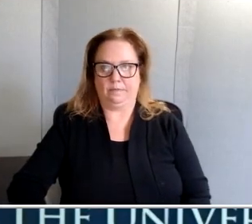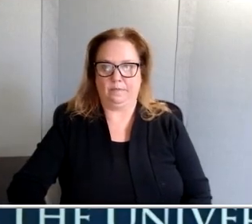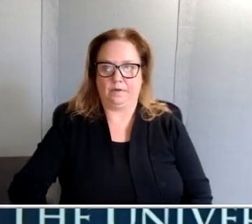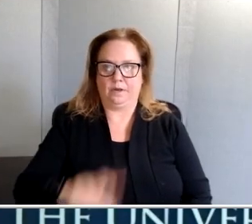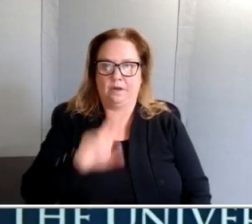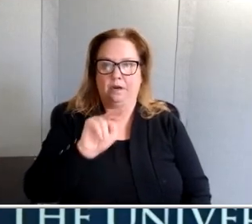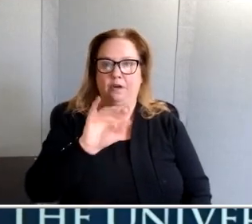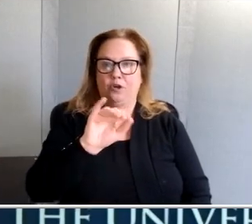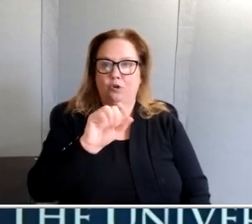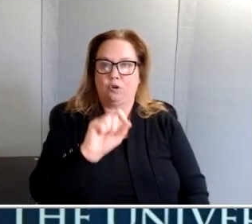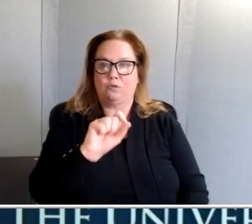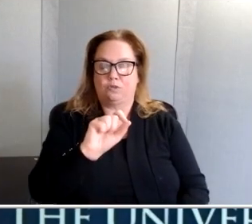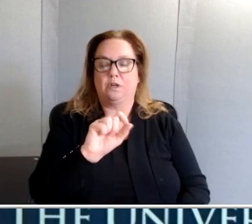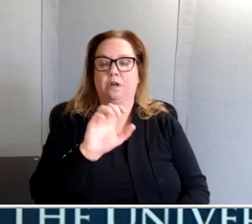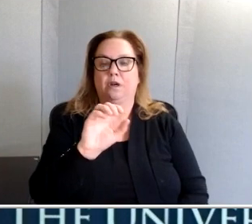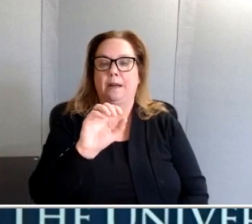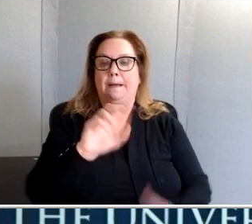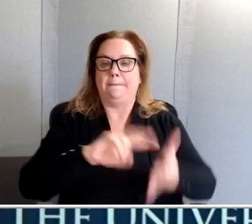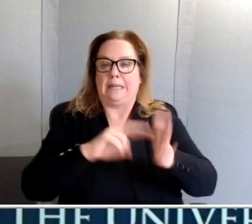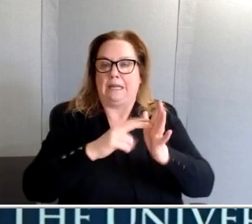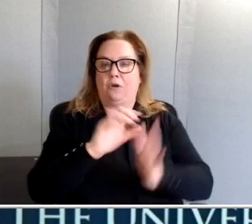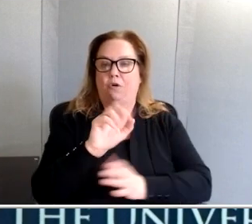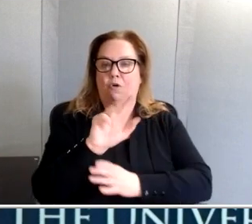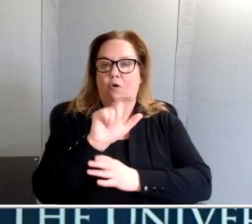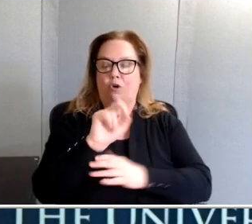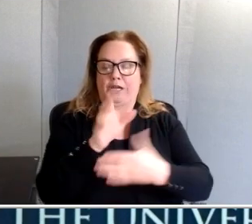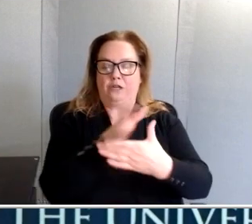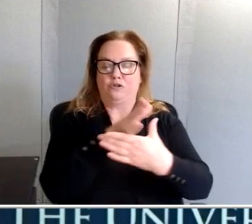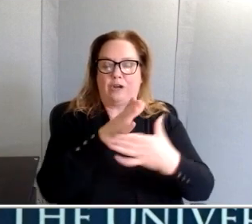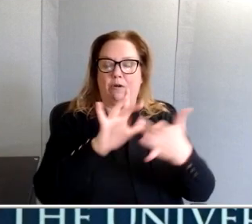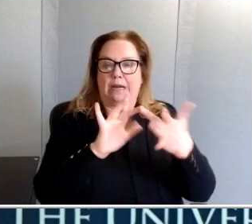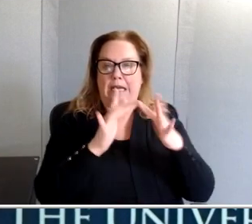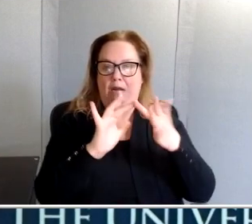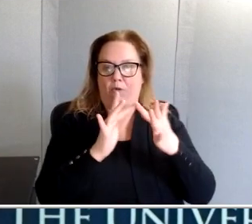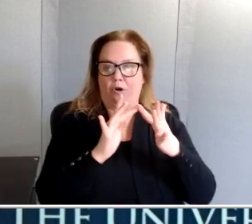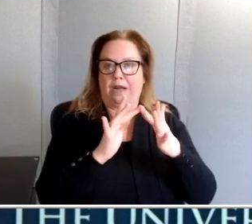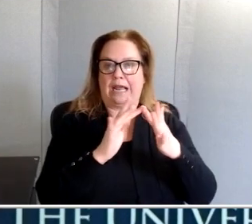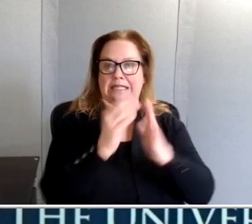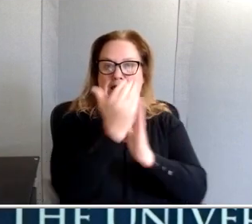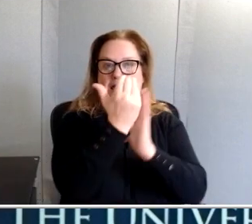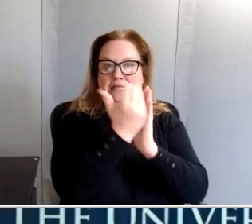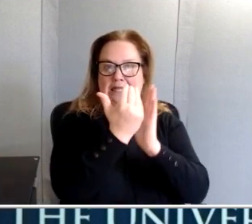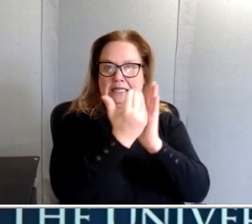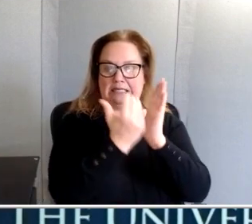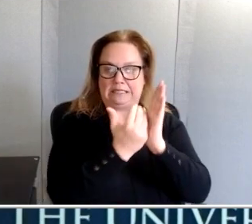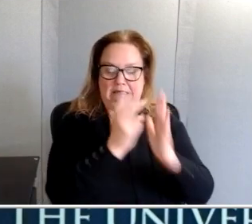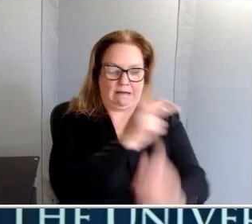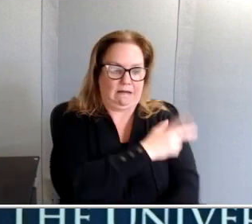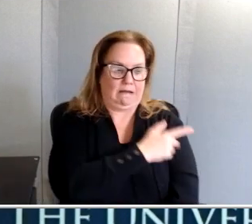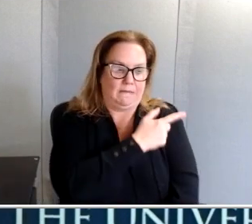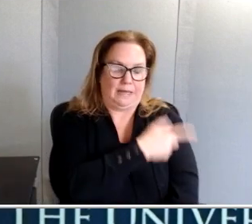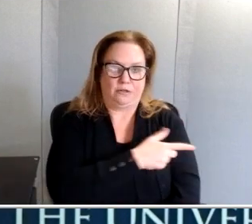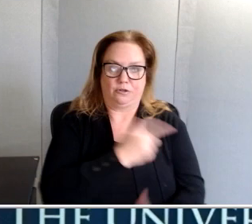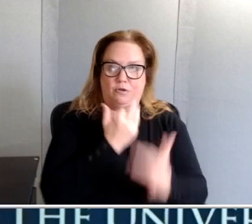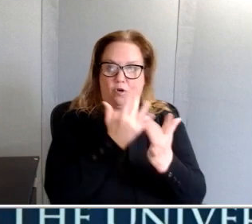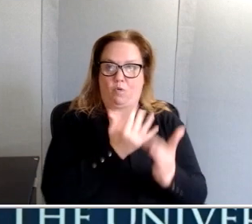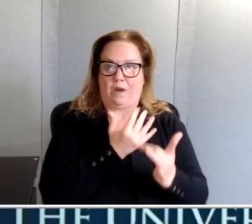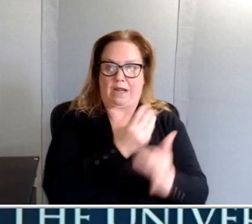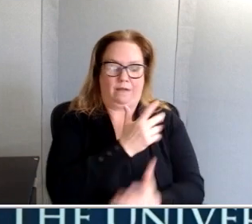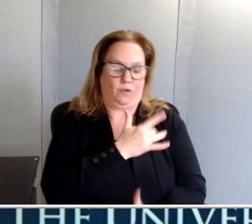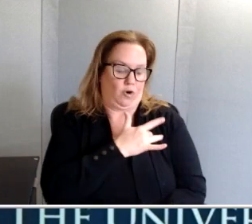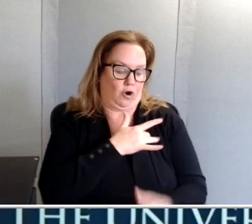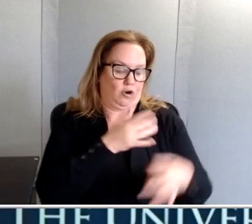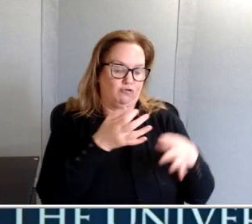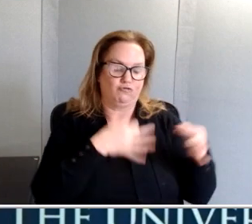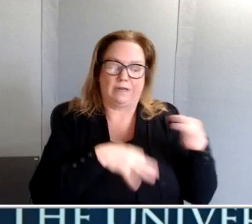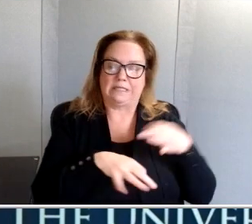Network of Organ Sharing, has for heart transplantations has a status listing for patients who are awaiting heart transplantation. And the reason